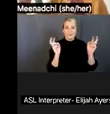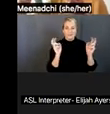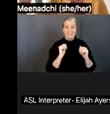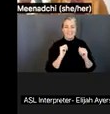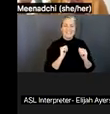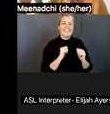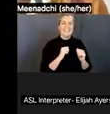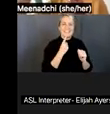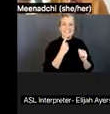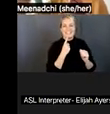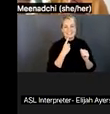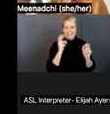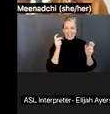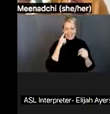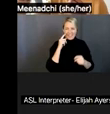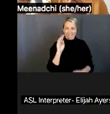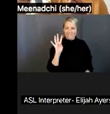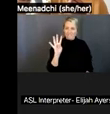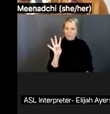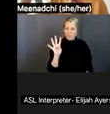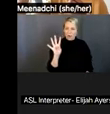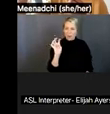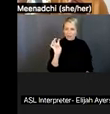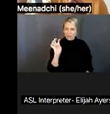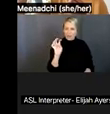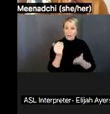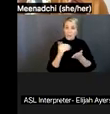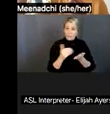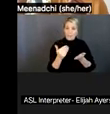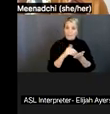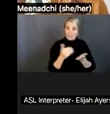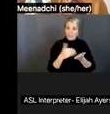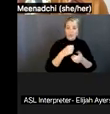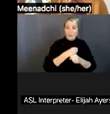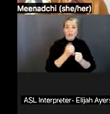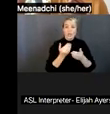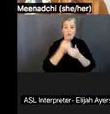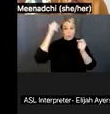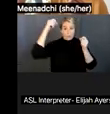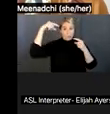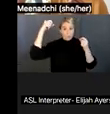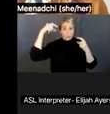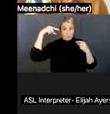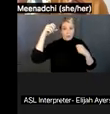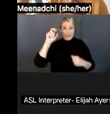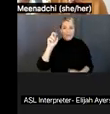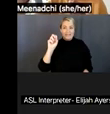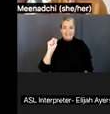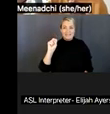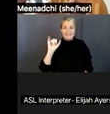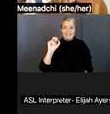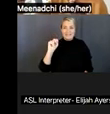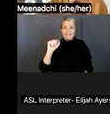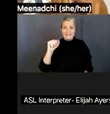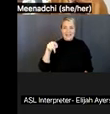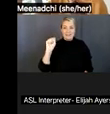that it takes, I think, 400 repetitions of something to create a new synapse, to create a new neural pathway, unless